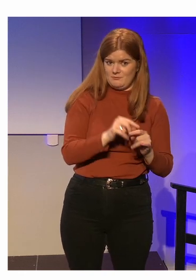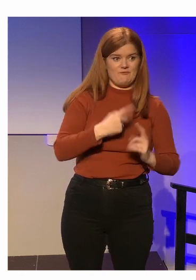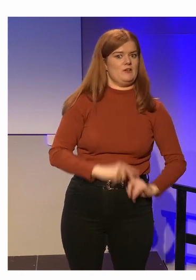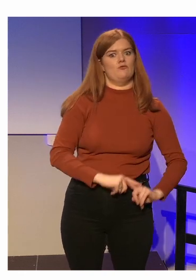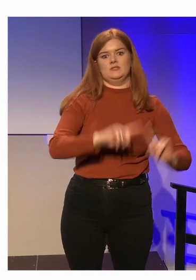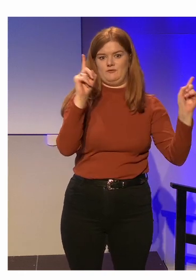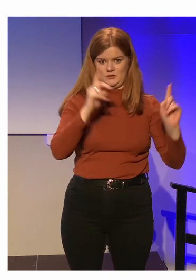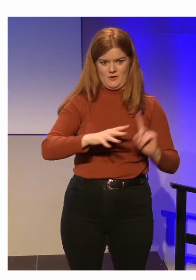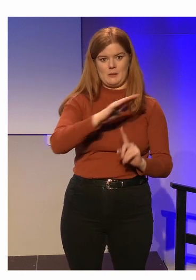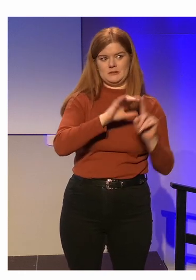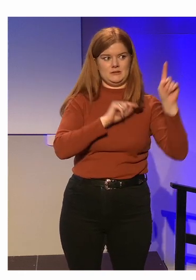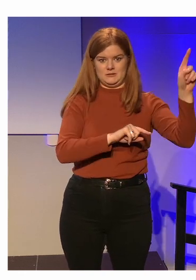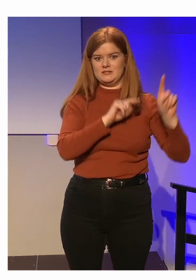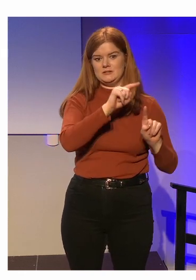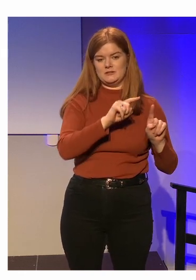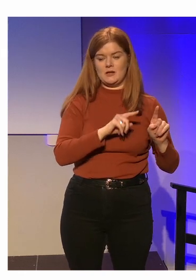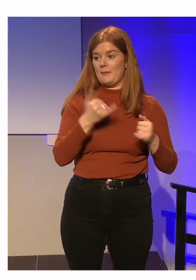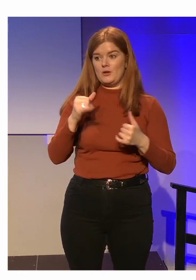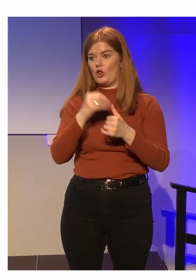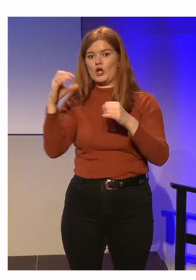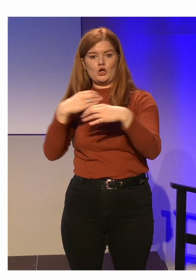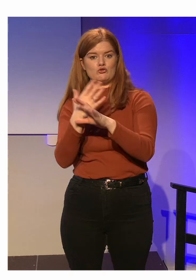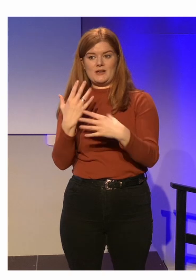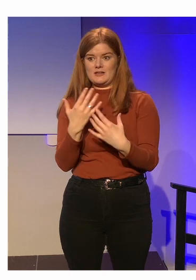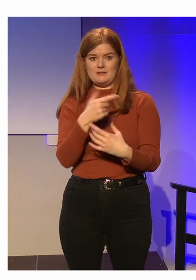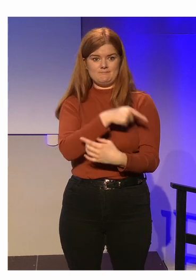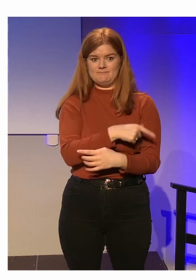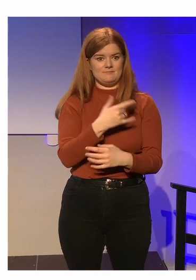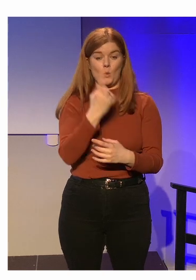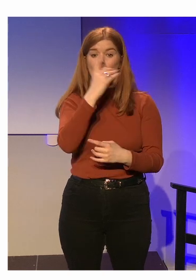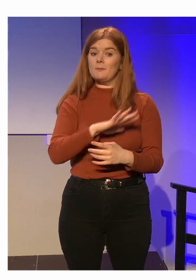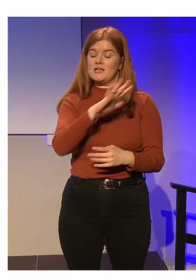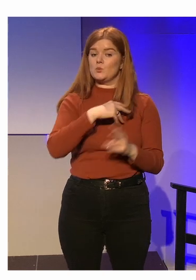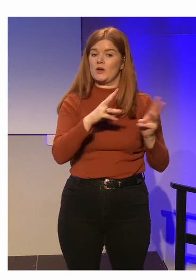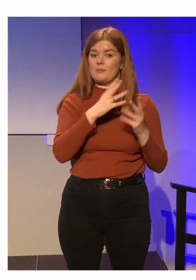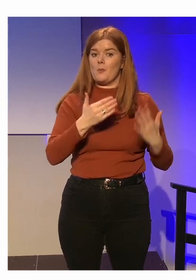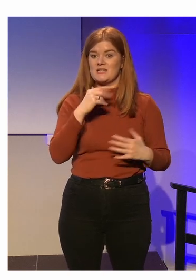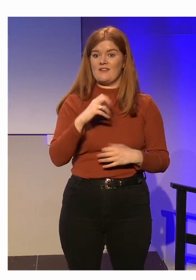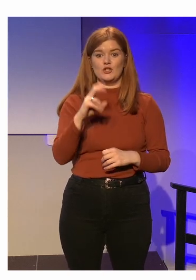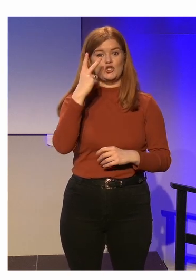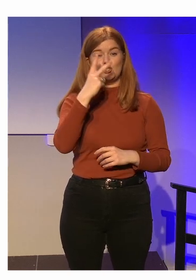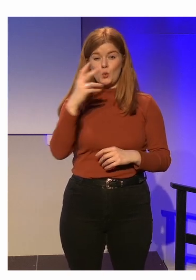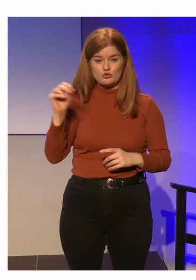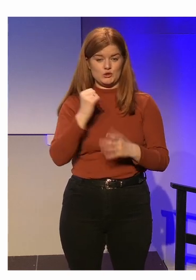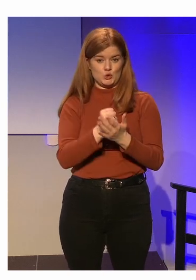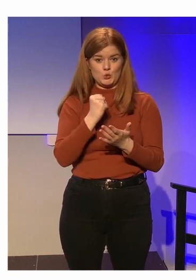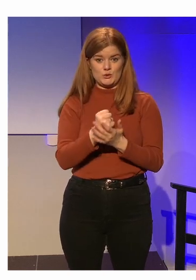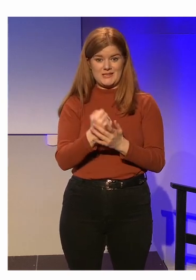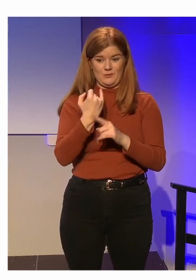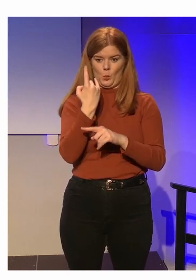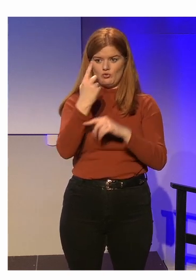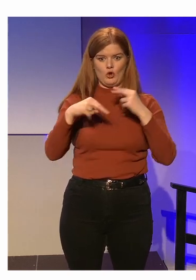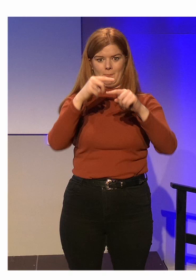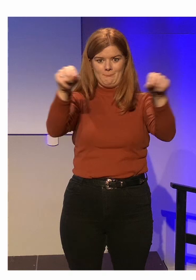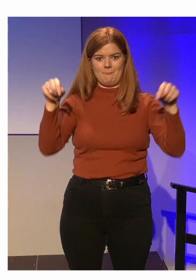different environment. A country where there's basically, one of the places we're working, there are 200 students in a room.